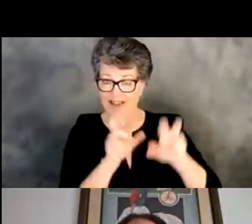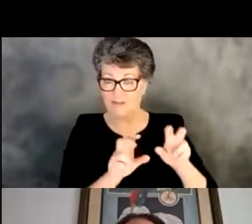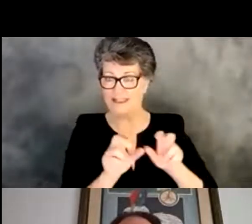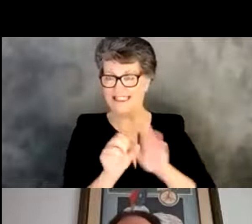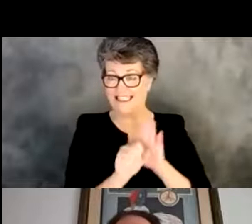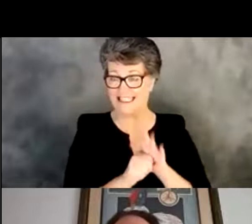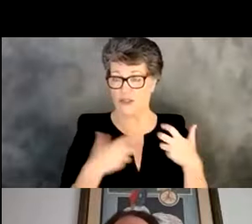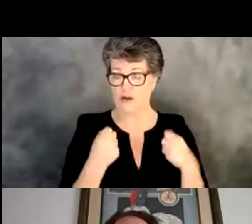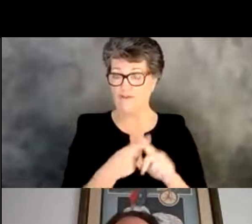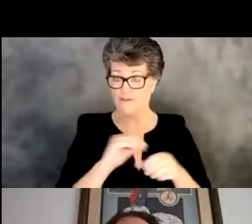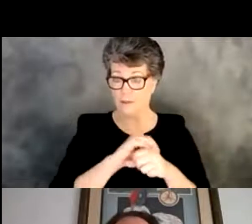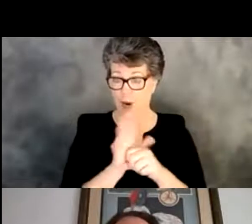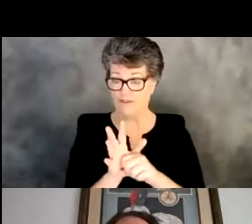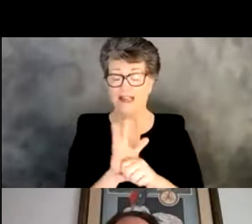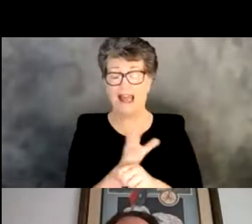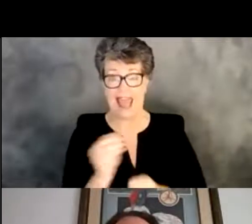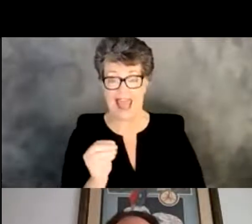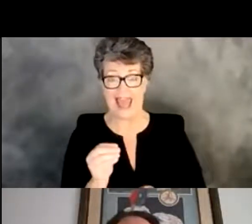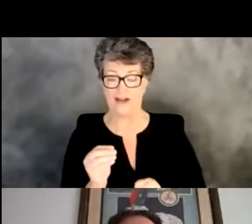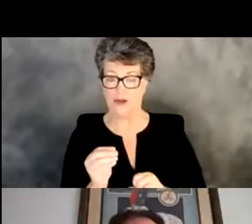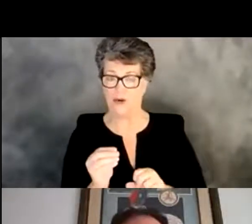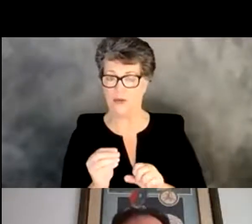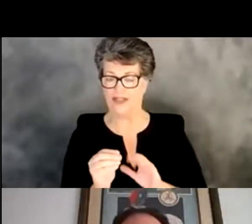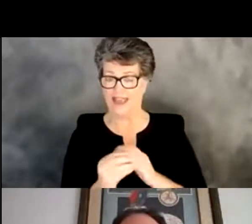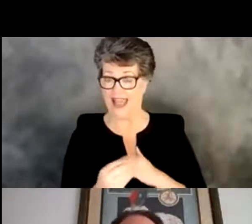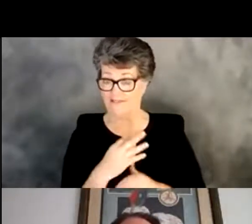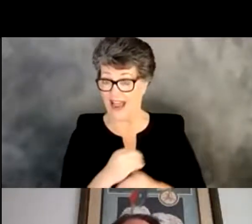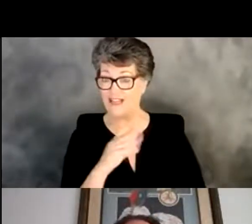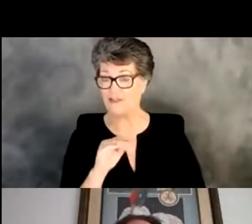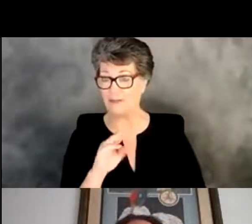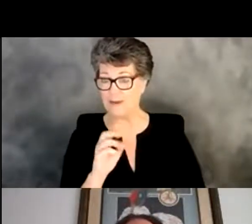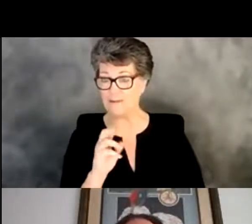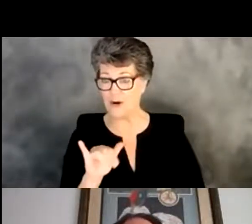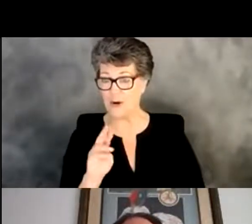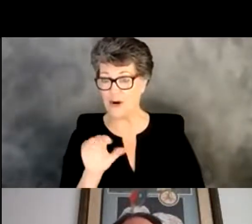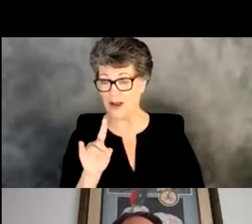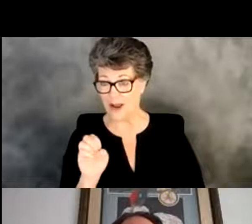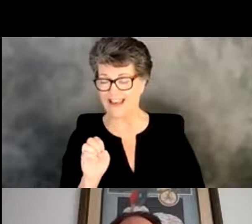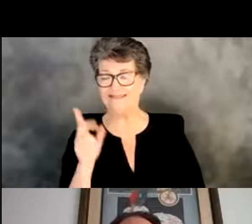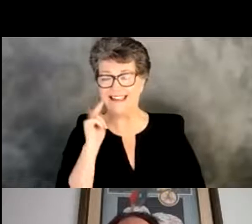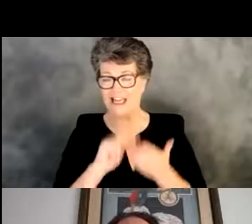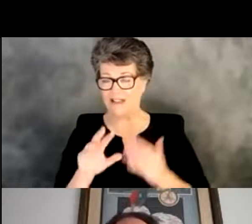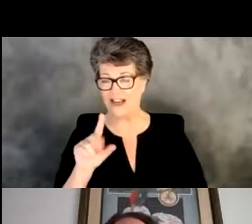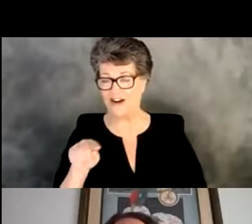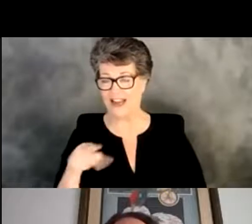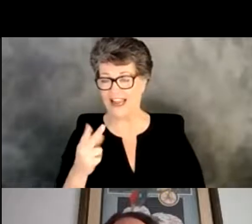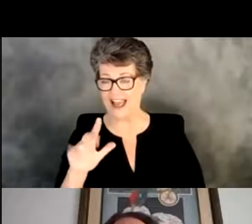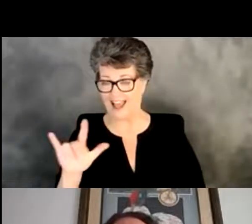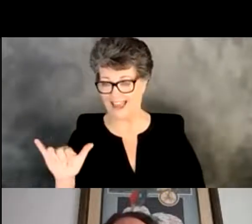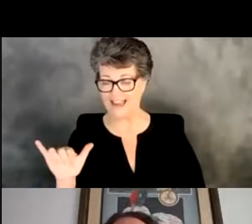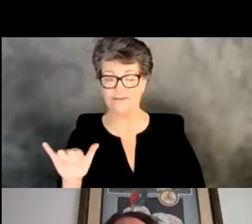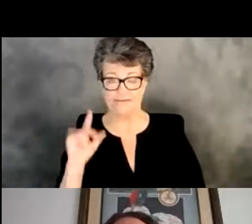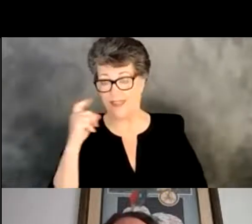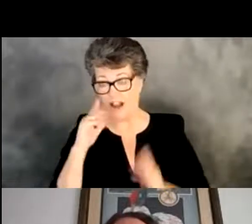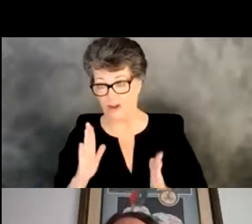COVID, and with the sage advice of Director Kim McCoy-Wade, and of course Secretary Galley, and the governor, we